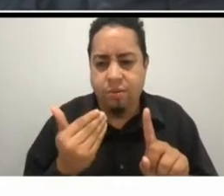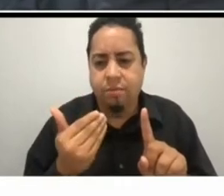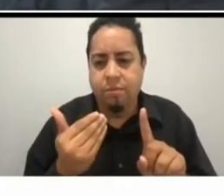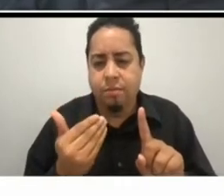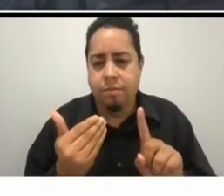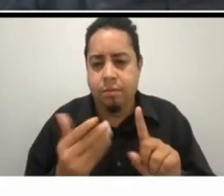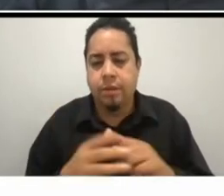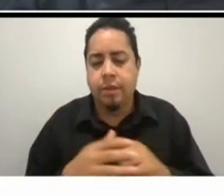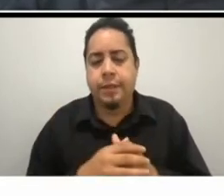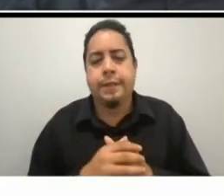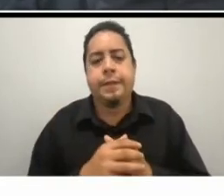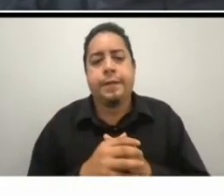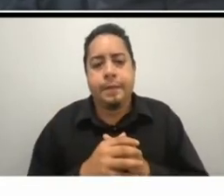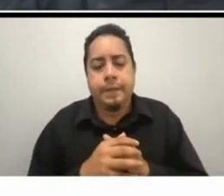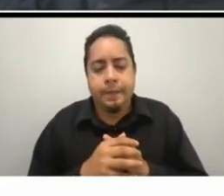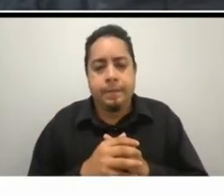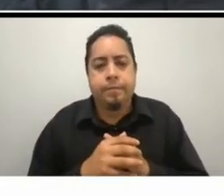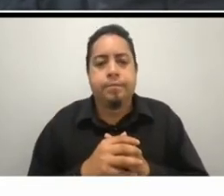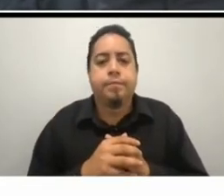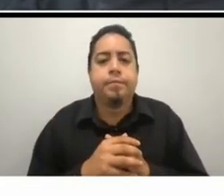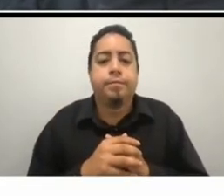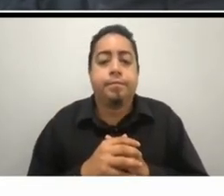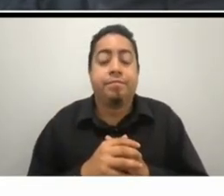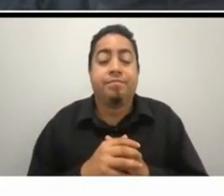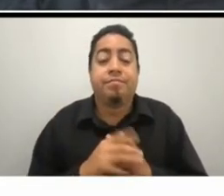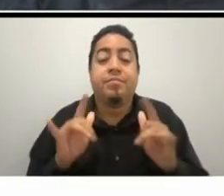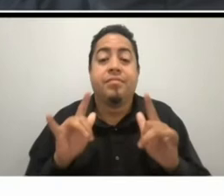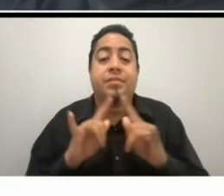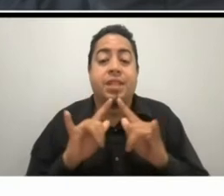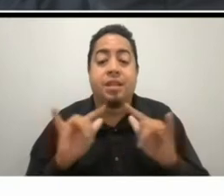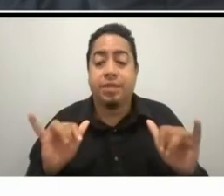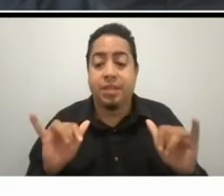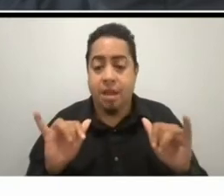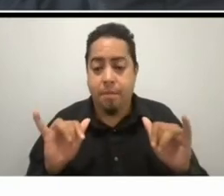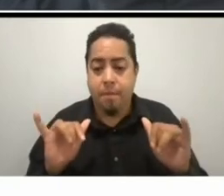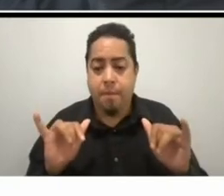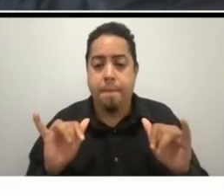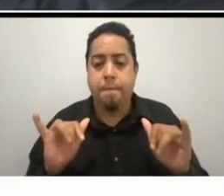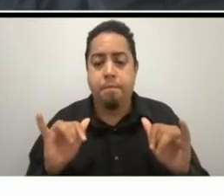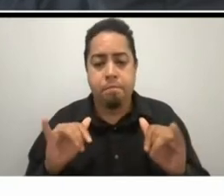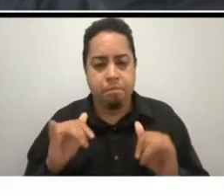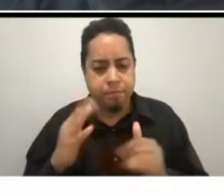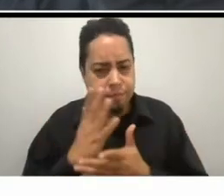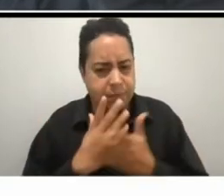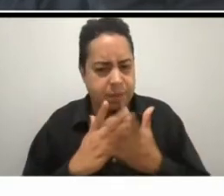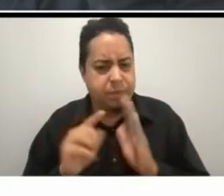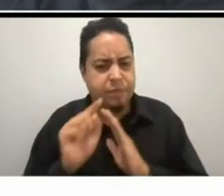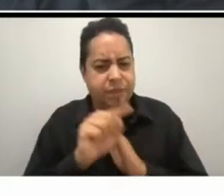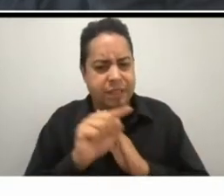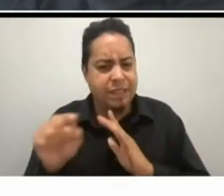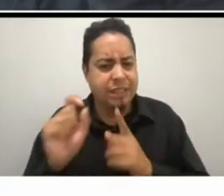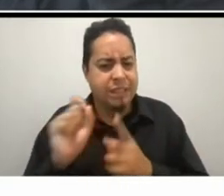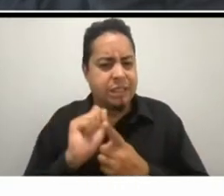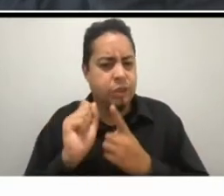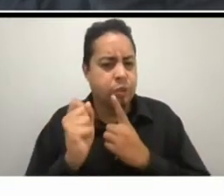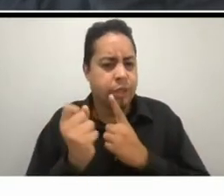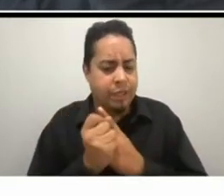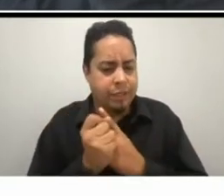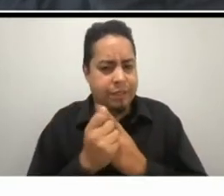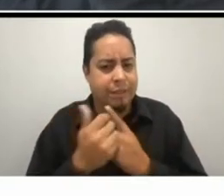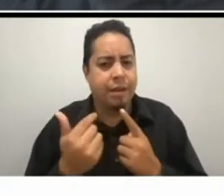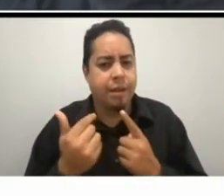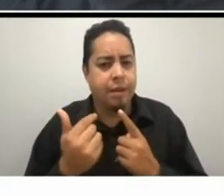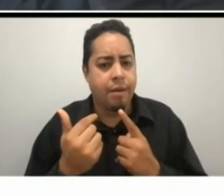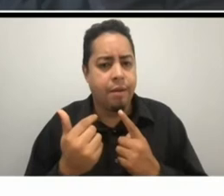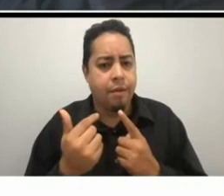And at the same time, on some of these, we had a daughter who